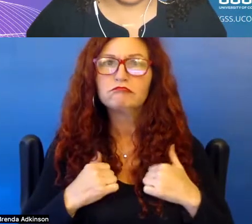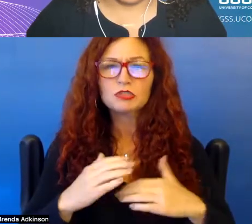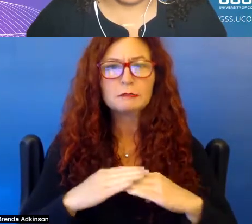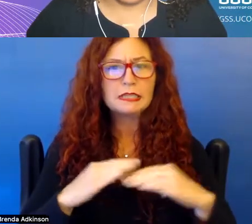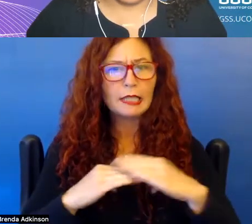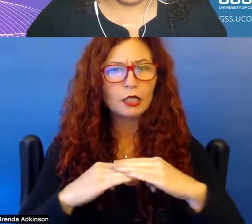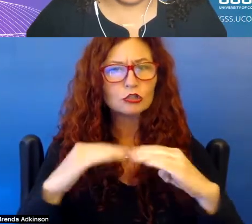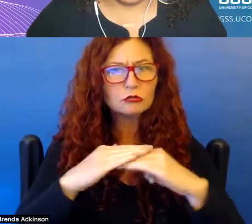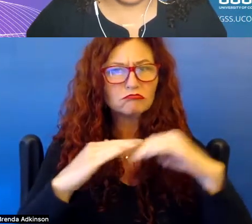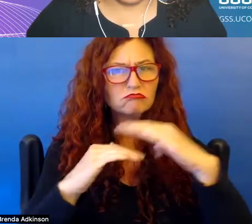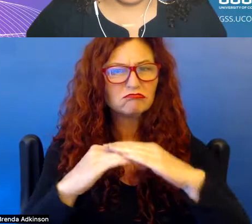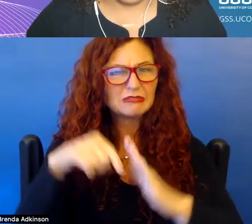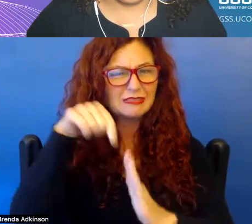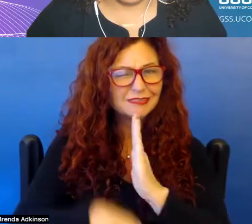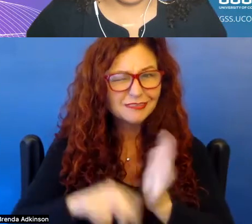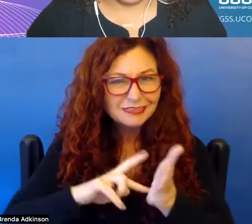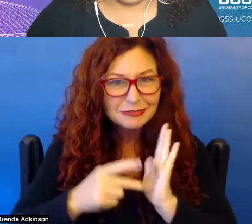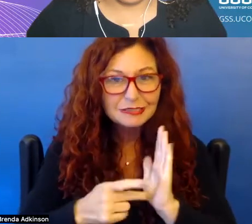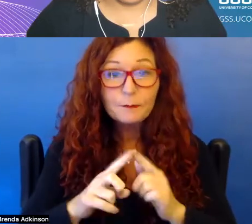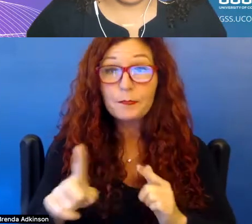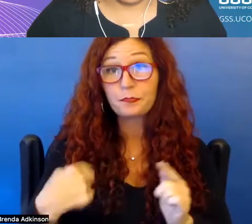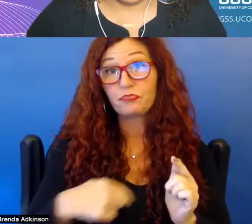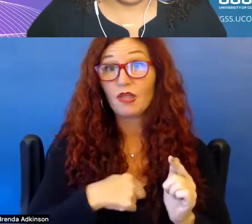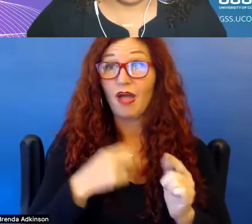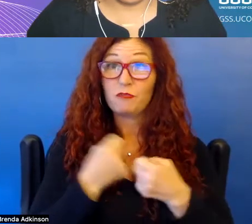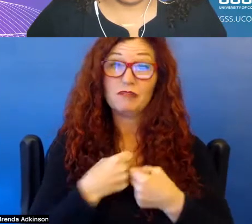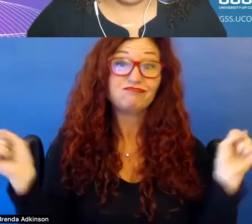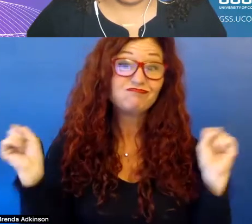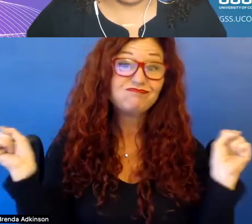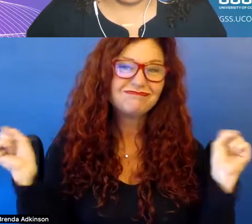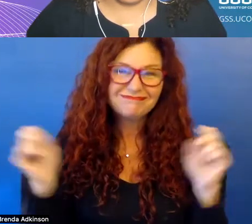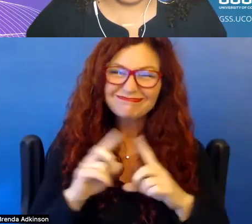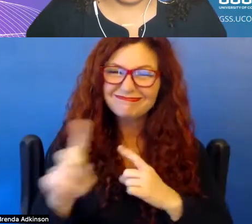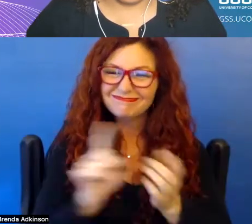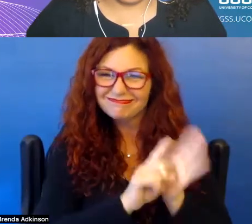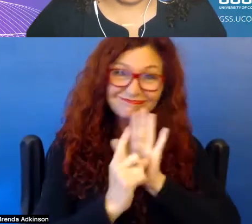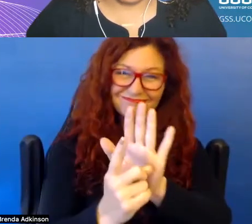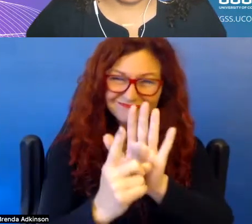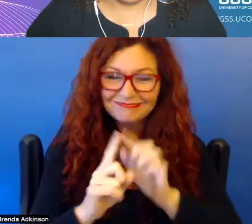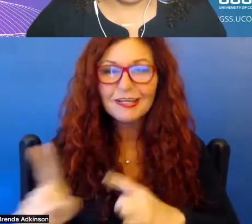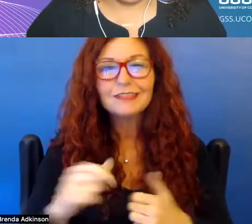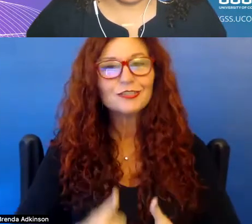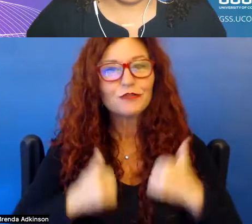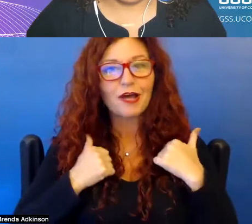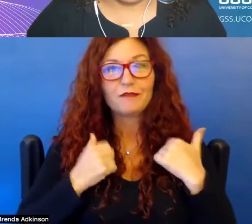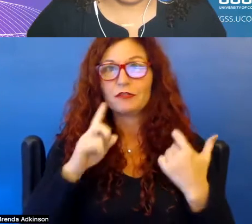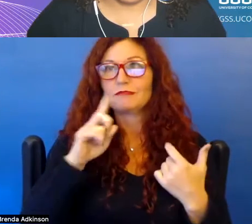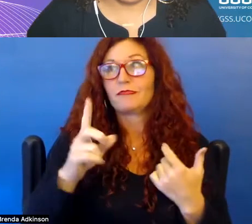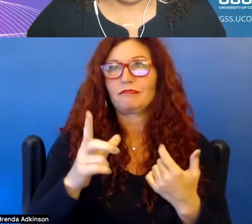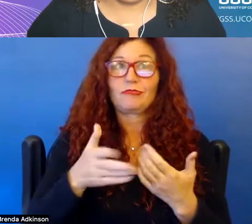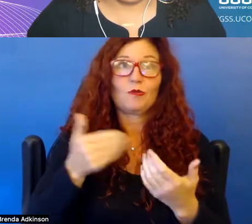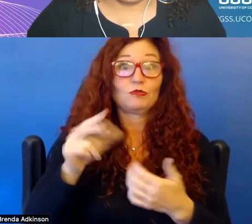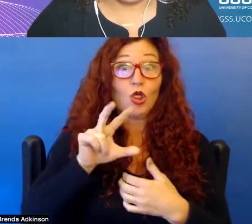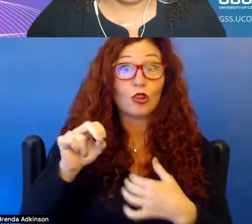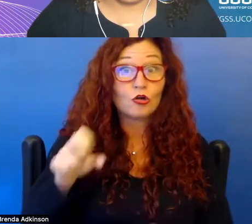for a long time, maybe 30 years, like since the 90s.